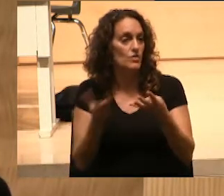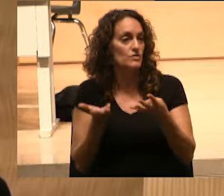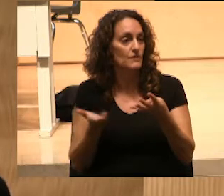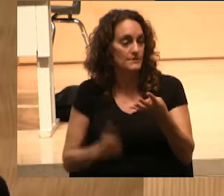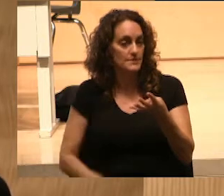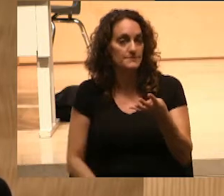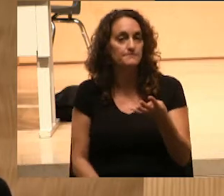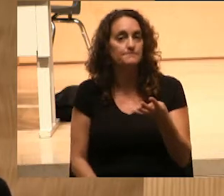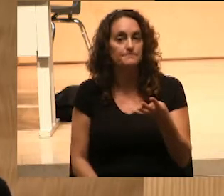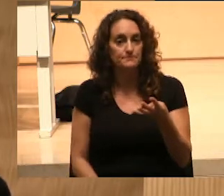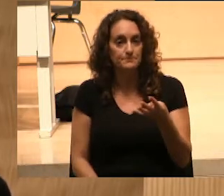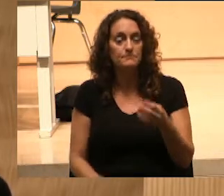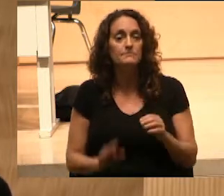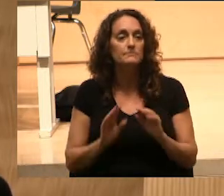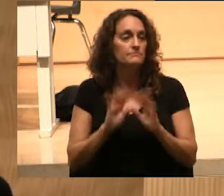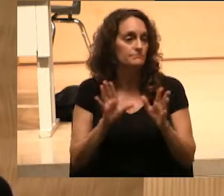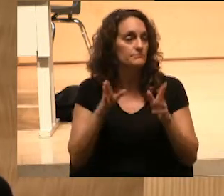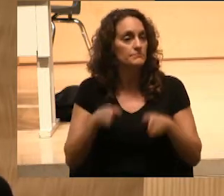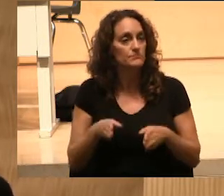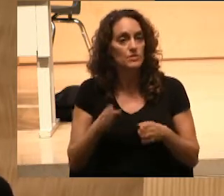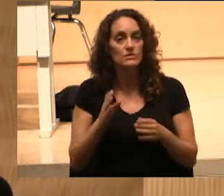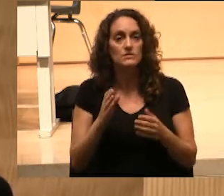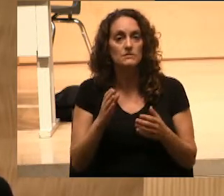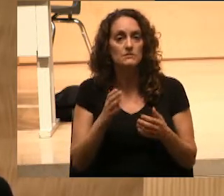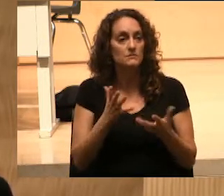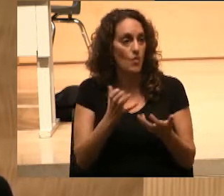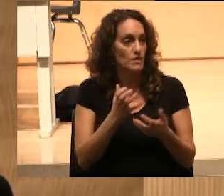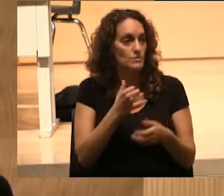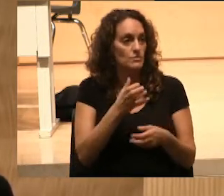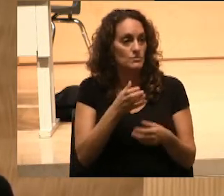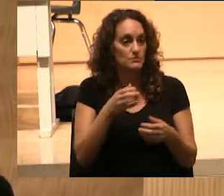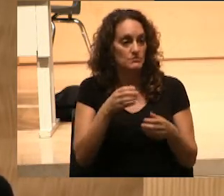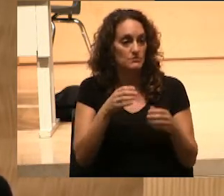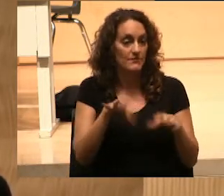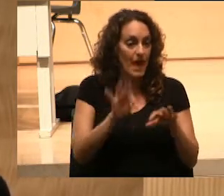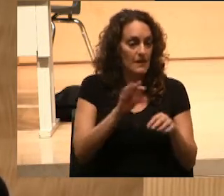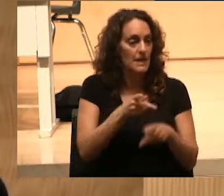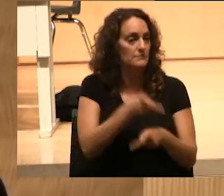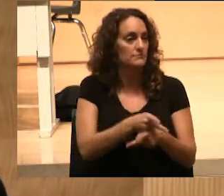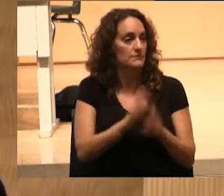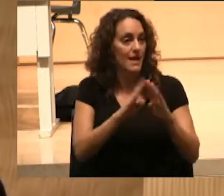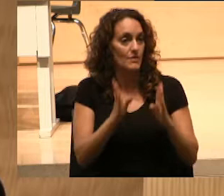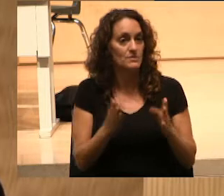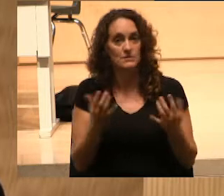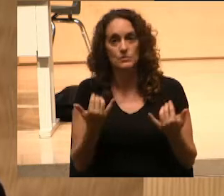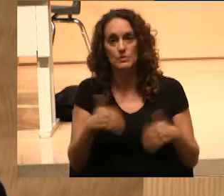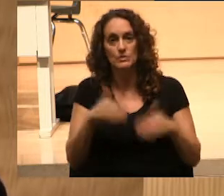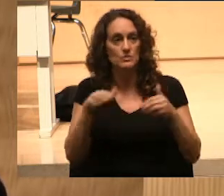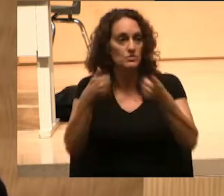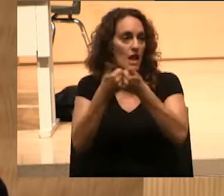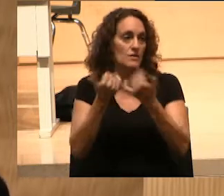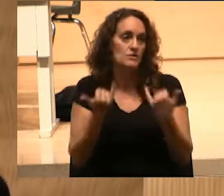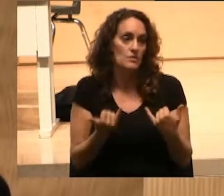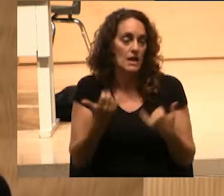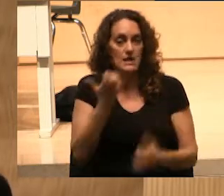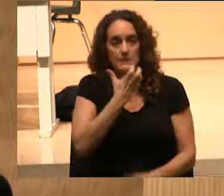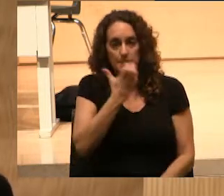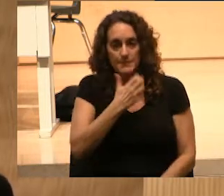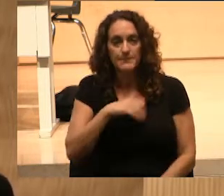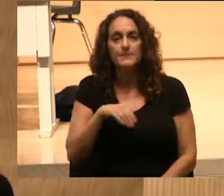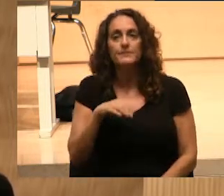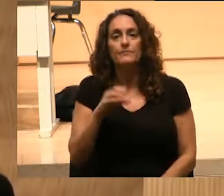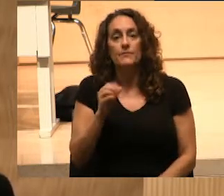service. We assist persons in obtaining and retaining housing, which is not an easy gig right now. We'll